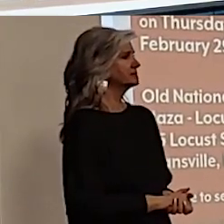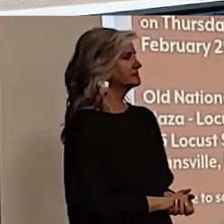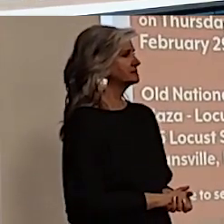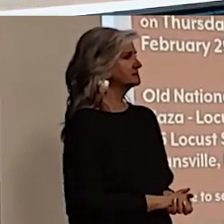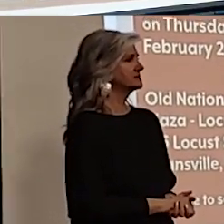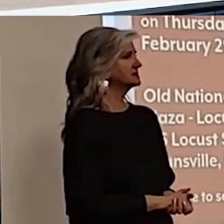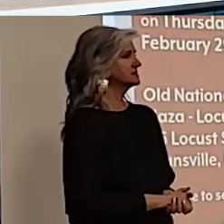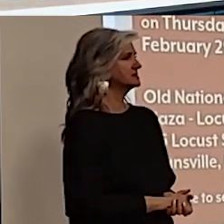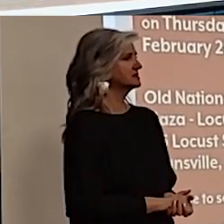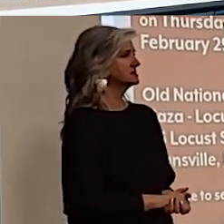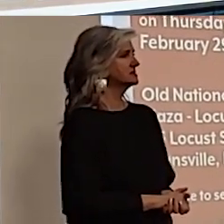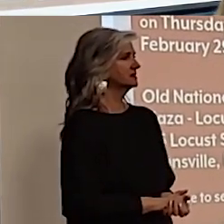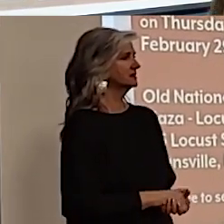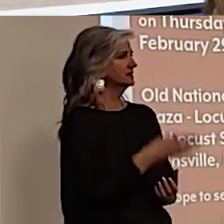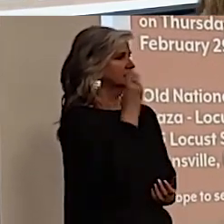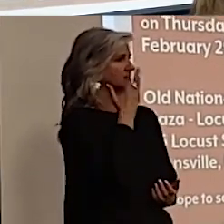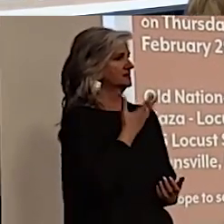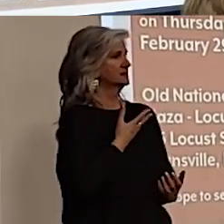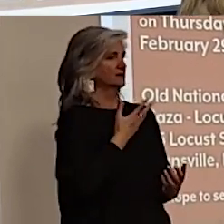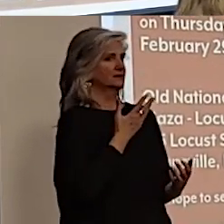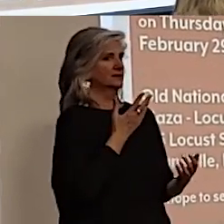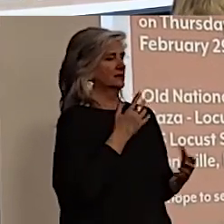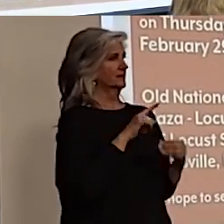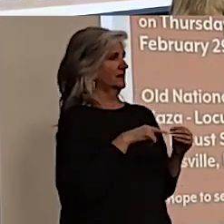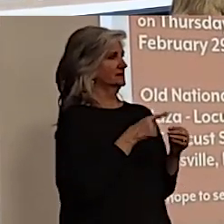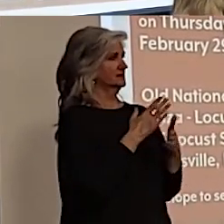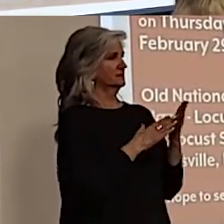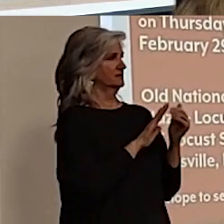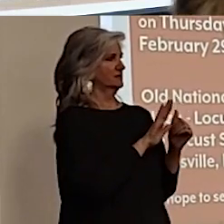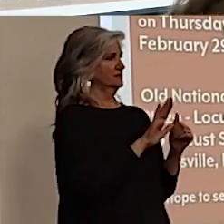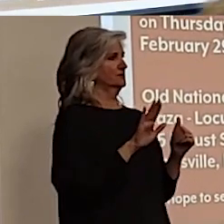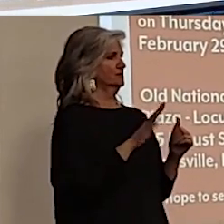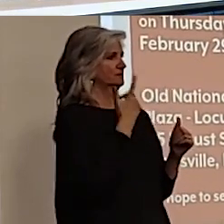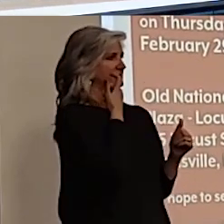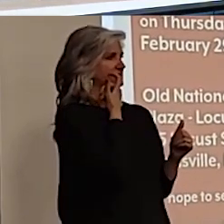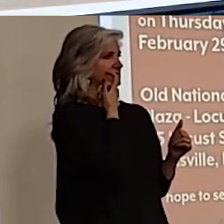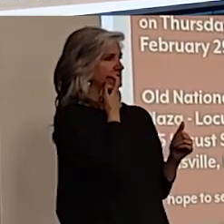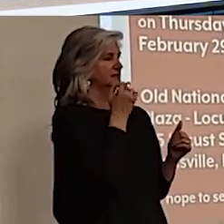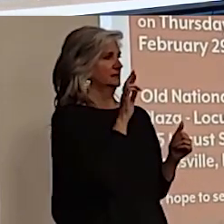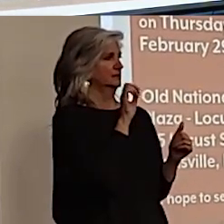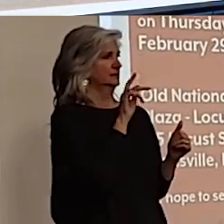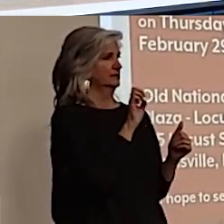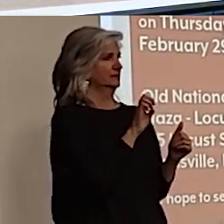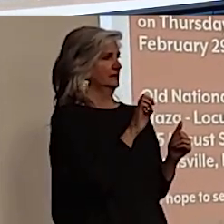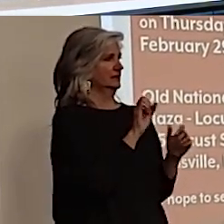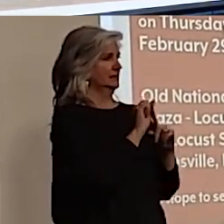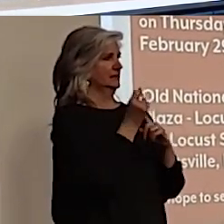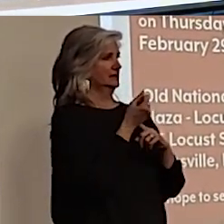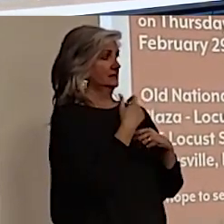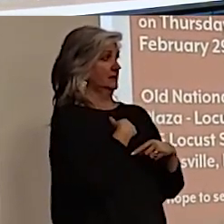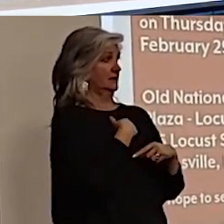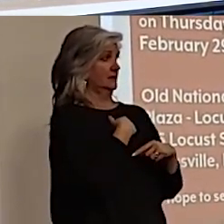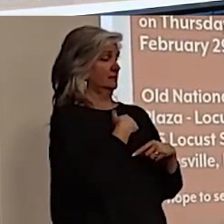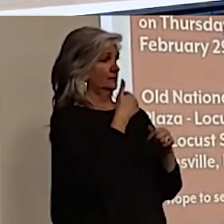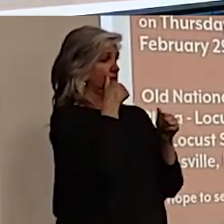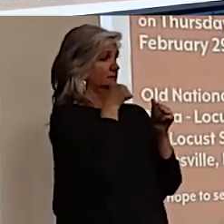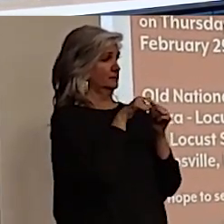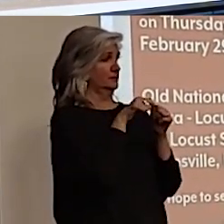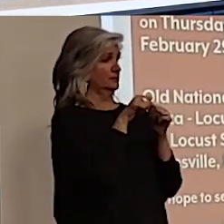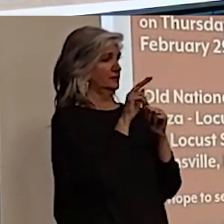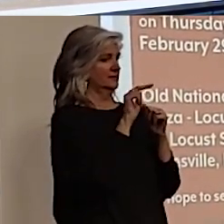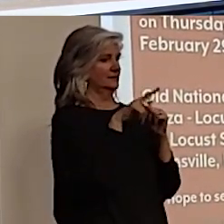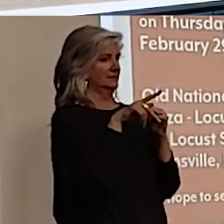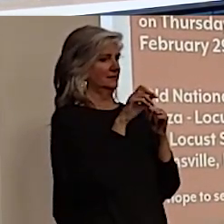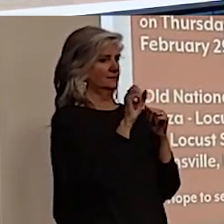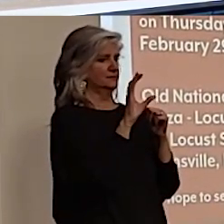Could you give us a little information on some of your recent rate cases? As I recall, maybe NIPSCO, you